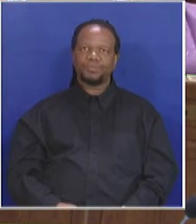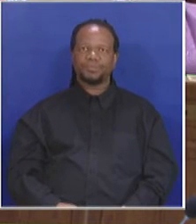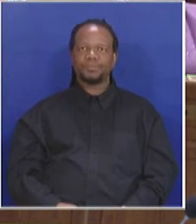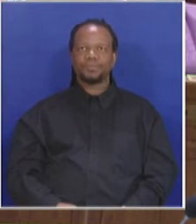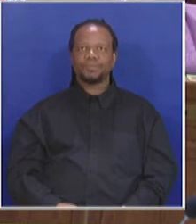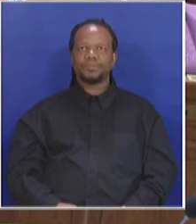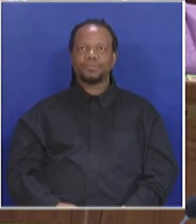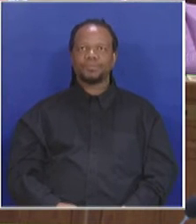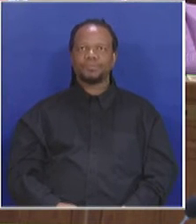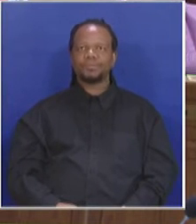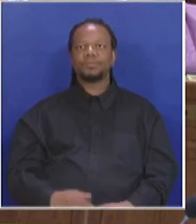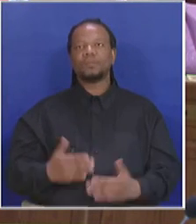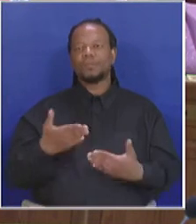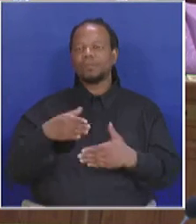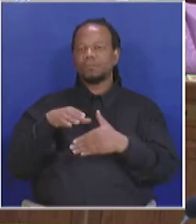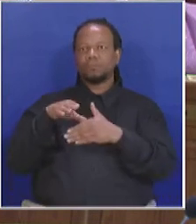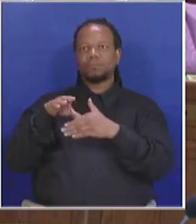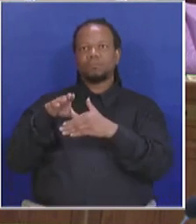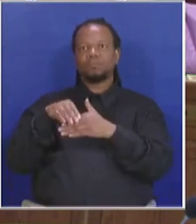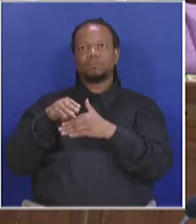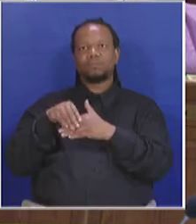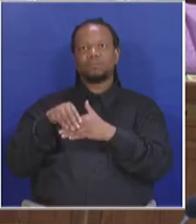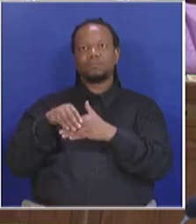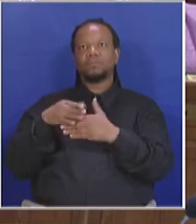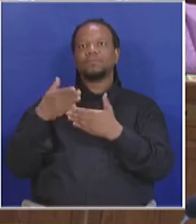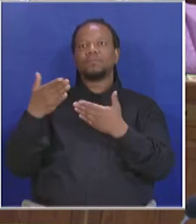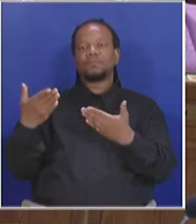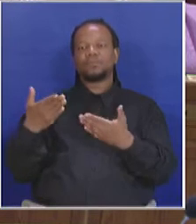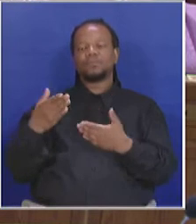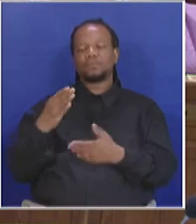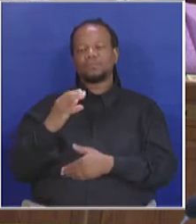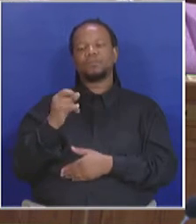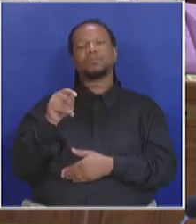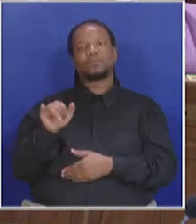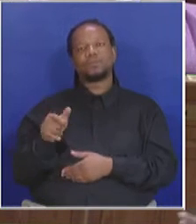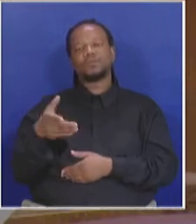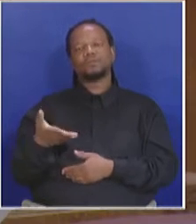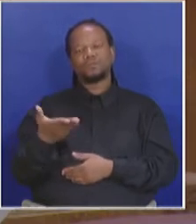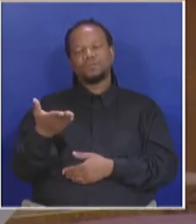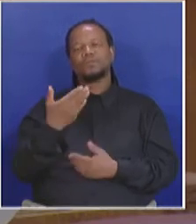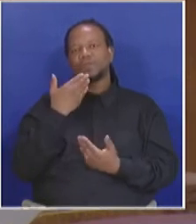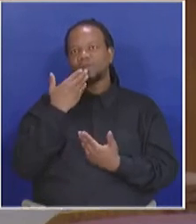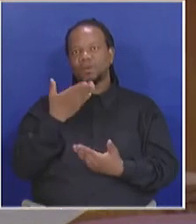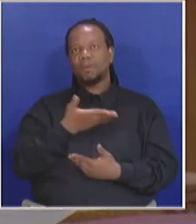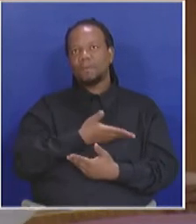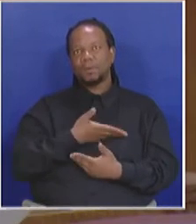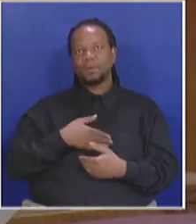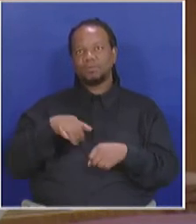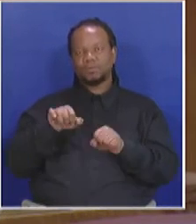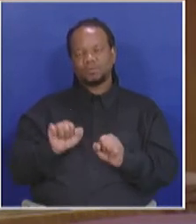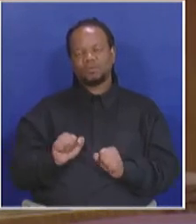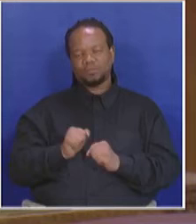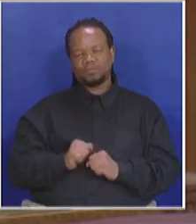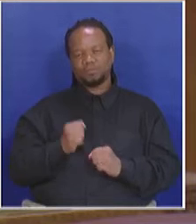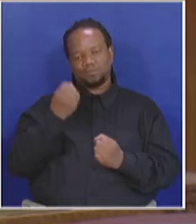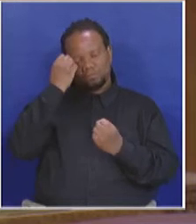Honorable Member, you will be given the opportunity to start your motion all over. Thank you, Madam Chairperson. I hereby move without notice